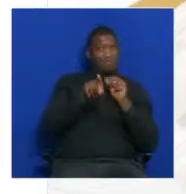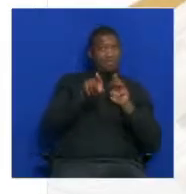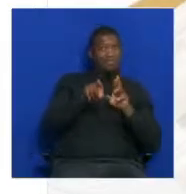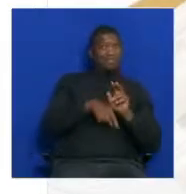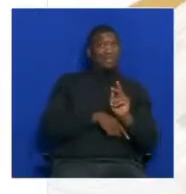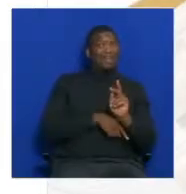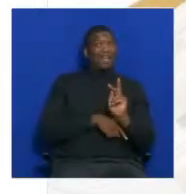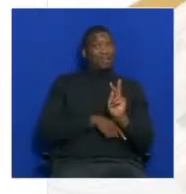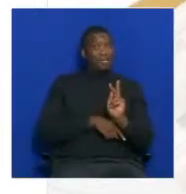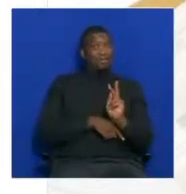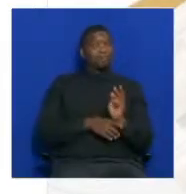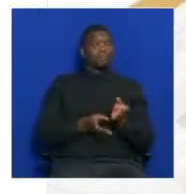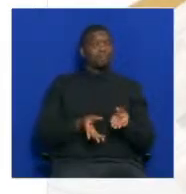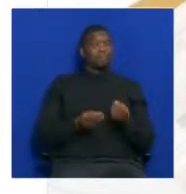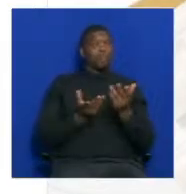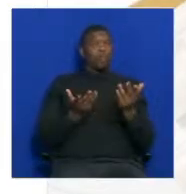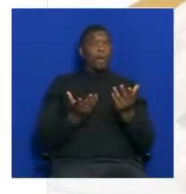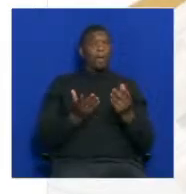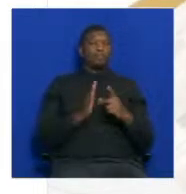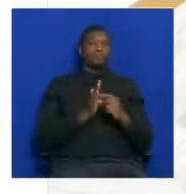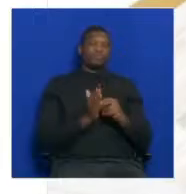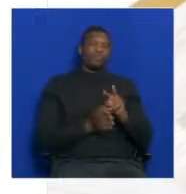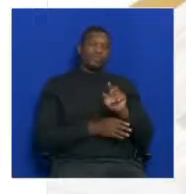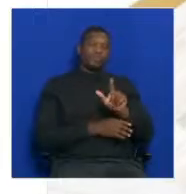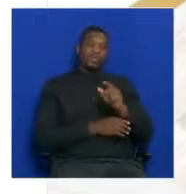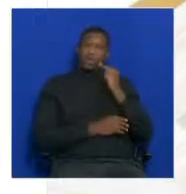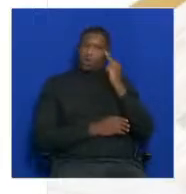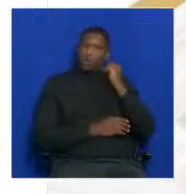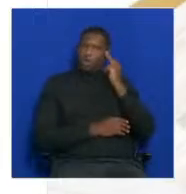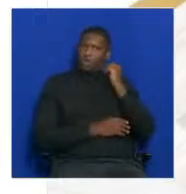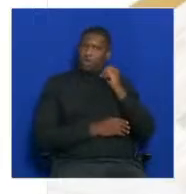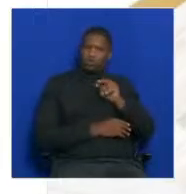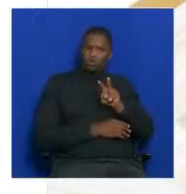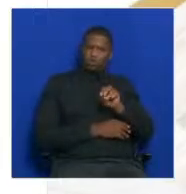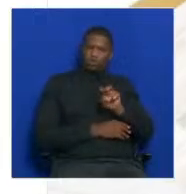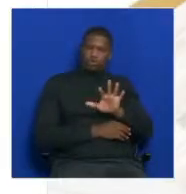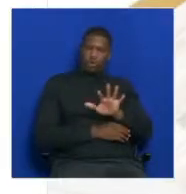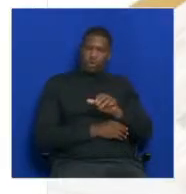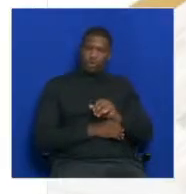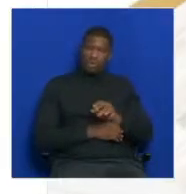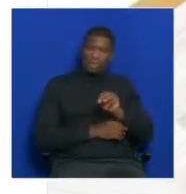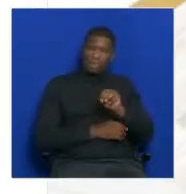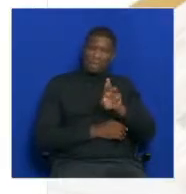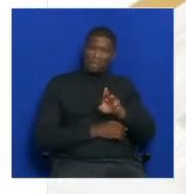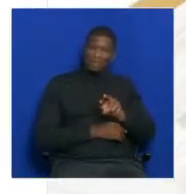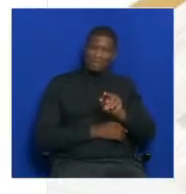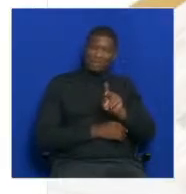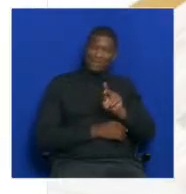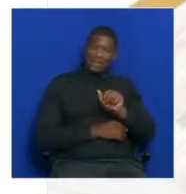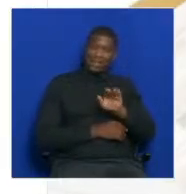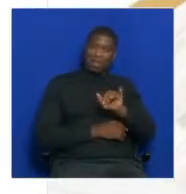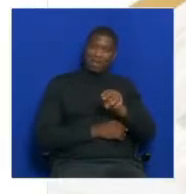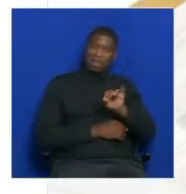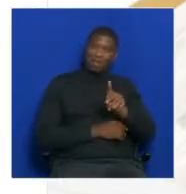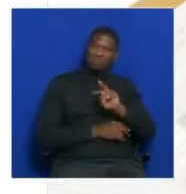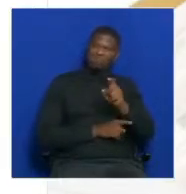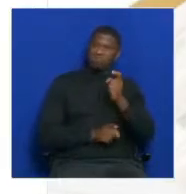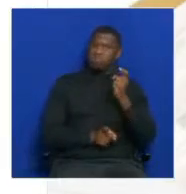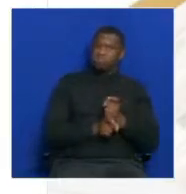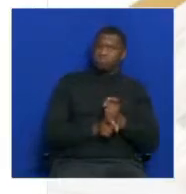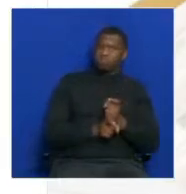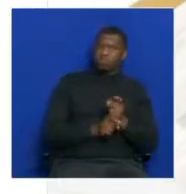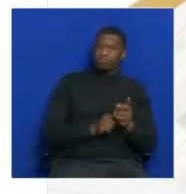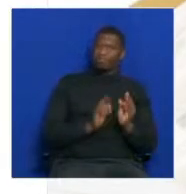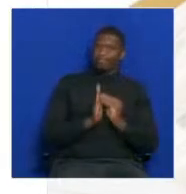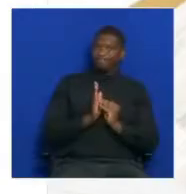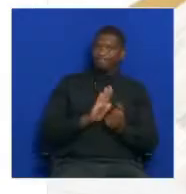27 November 2025. Mr. Nkabinde, who had refused to provide a statement, now